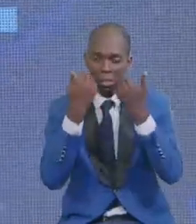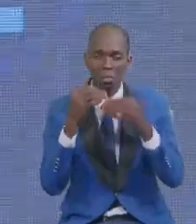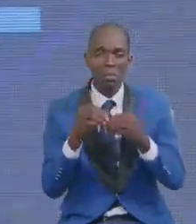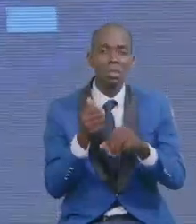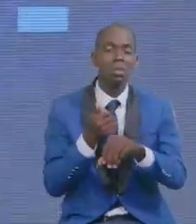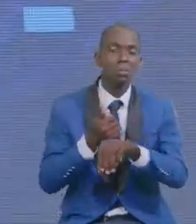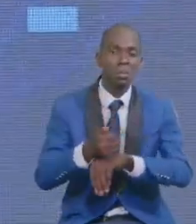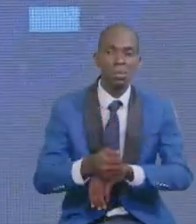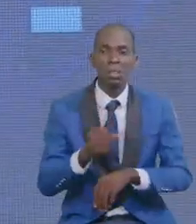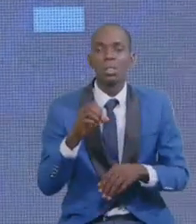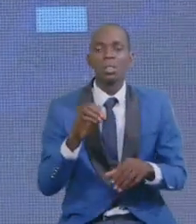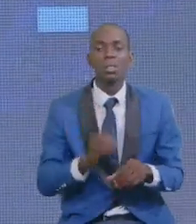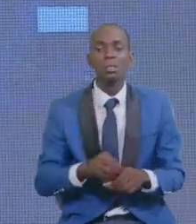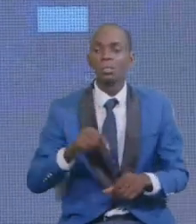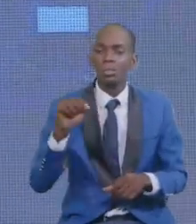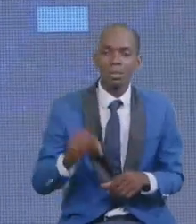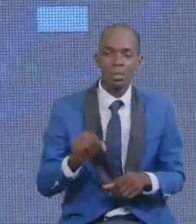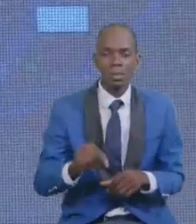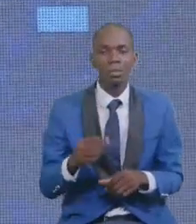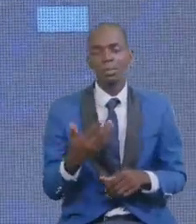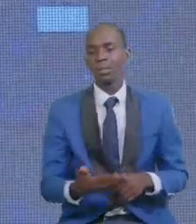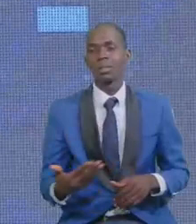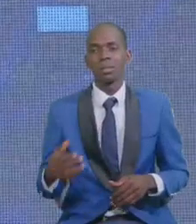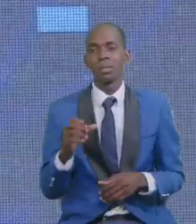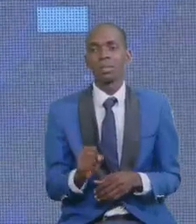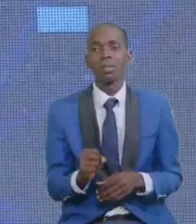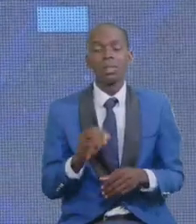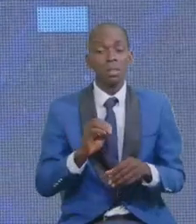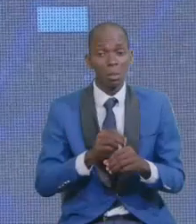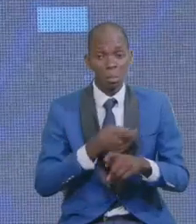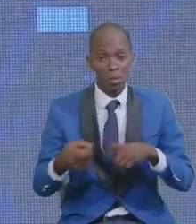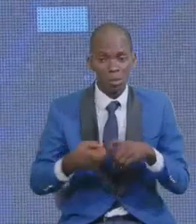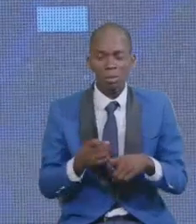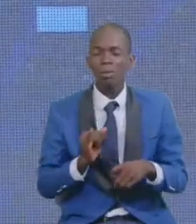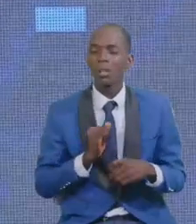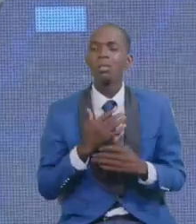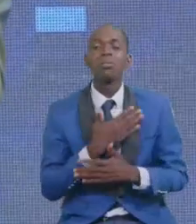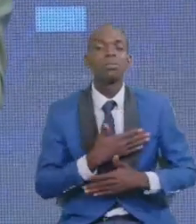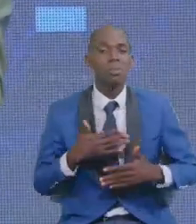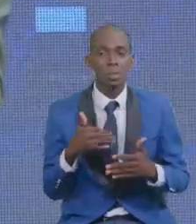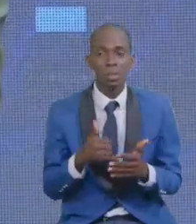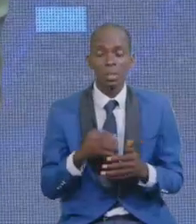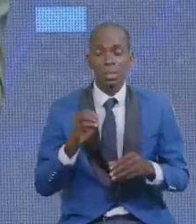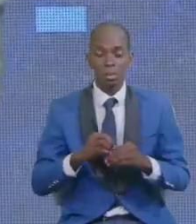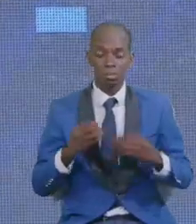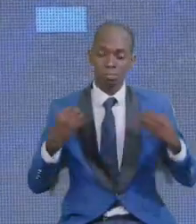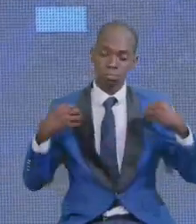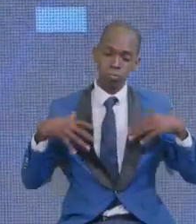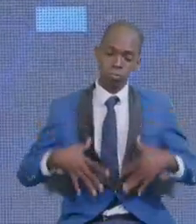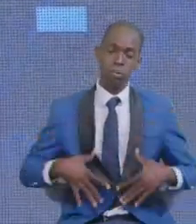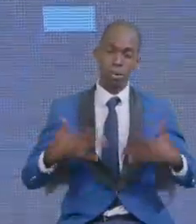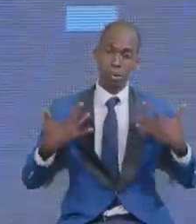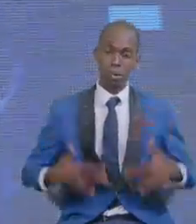in necessities, in persecutions, in distresses,